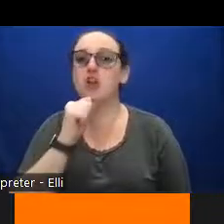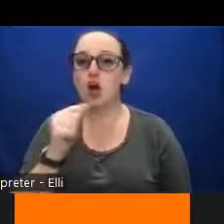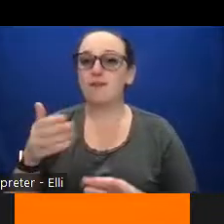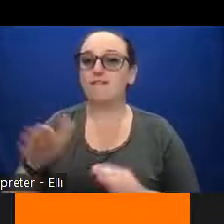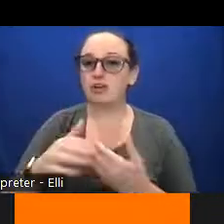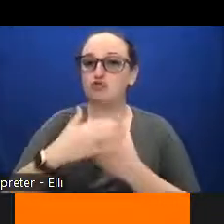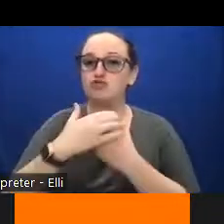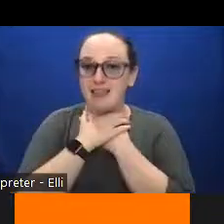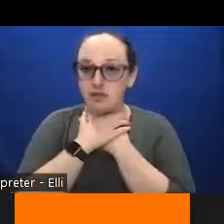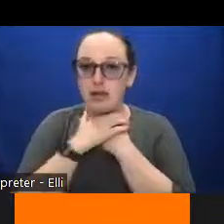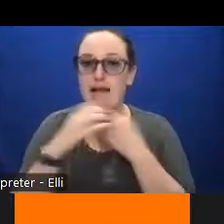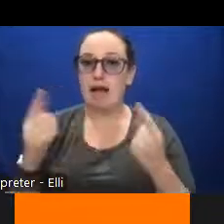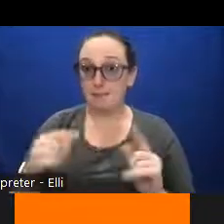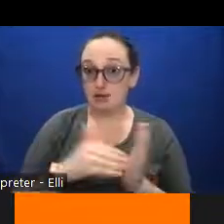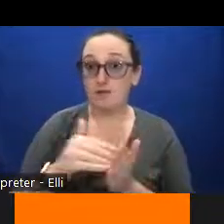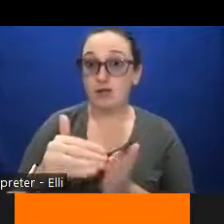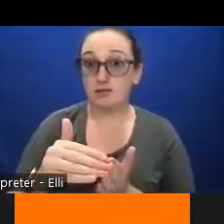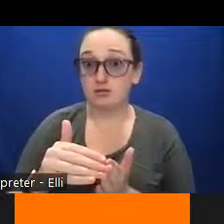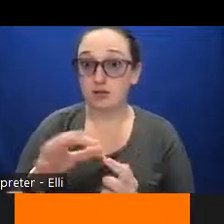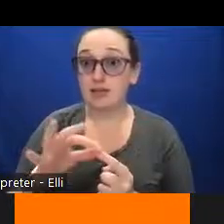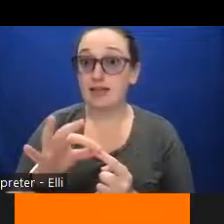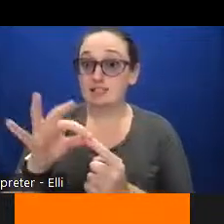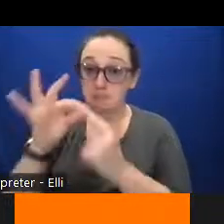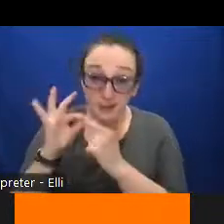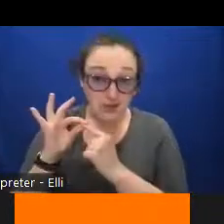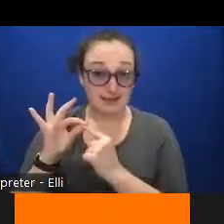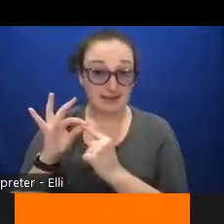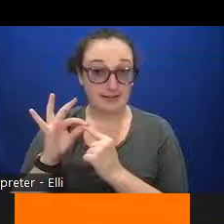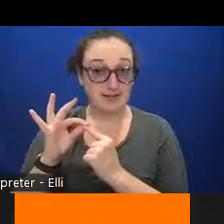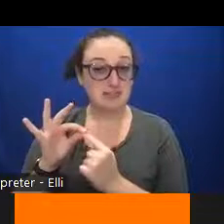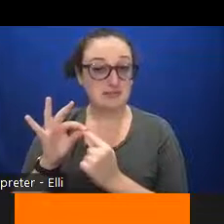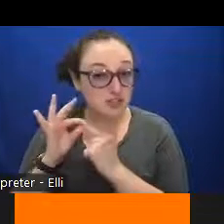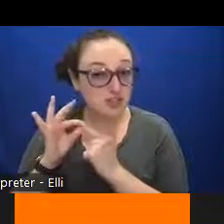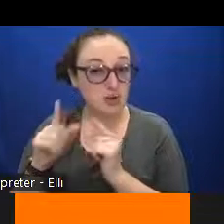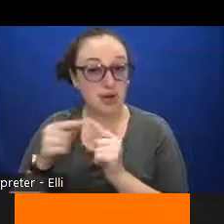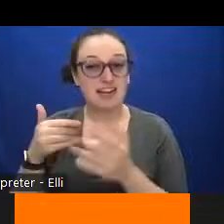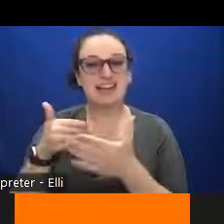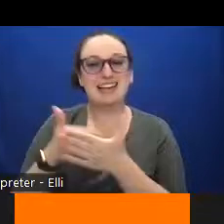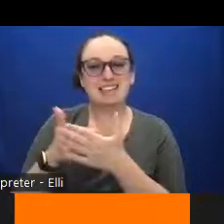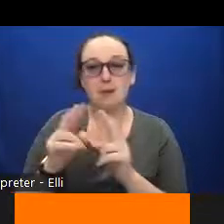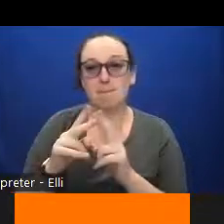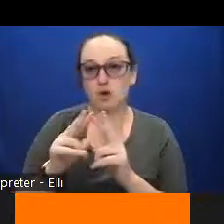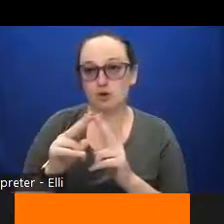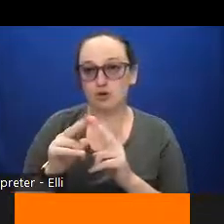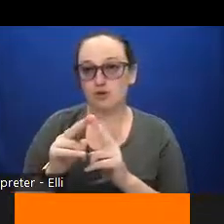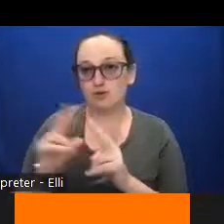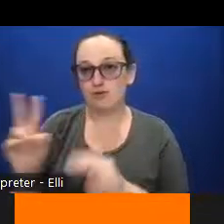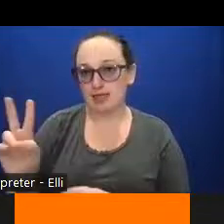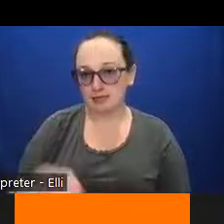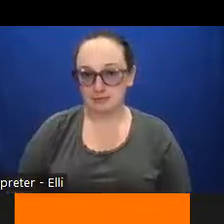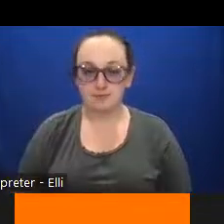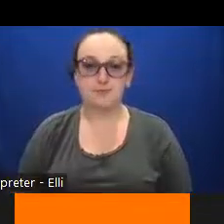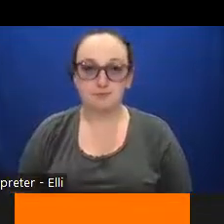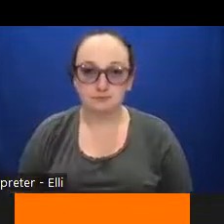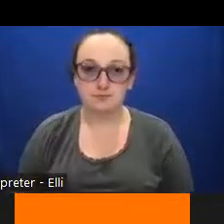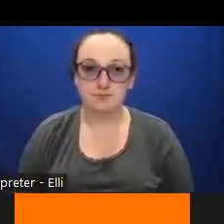strangulation occurs frequently, especially in cases where there's an intimate partner violence component. It's less